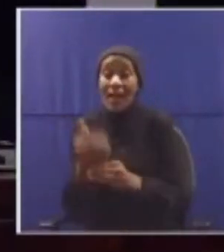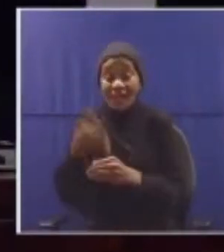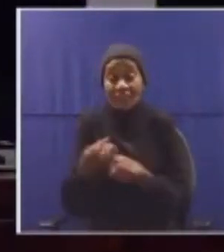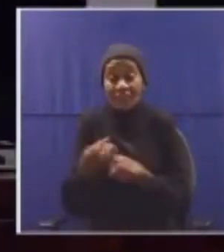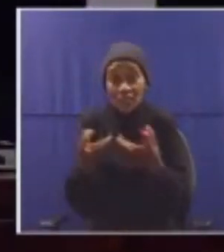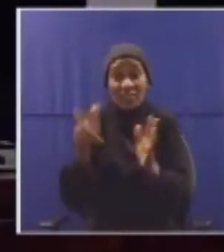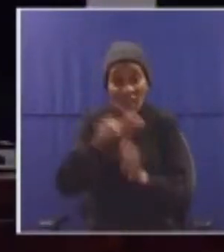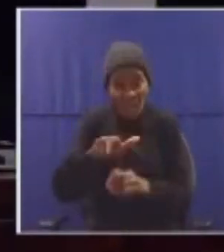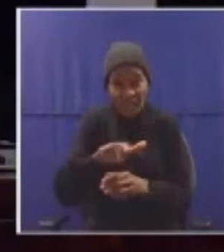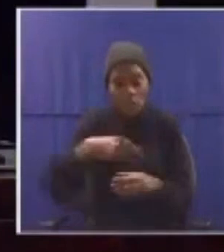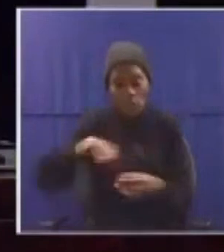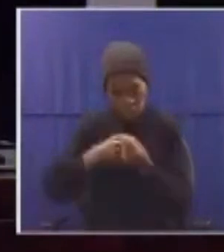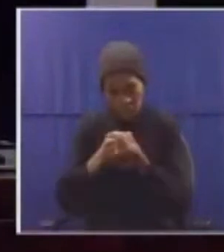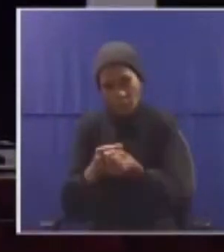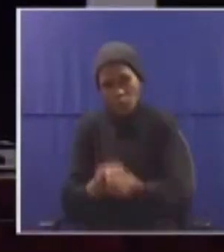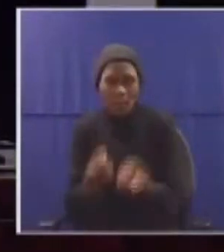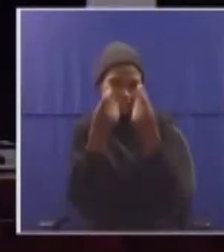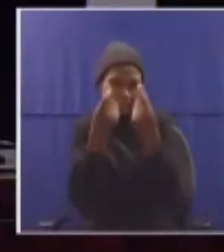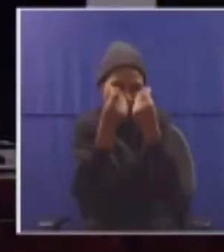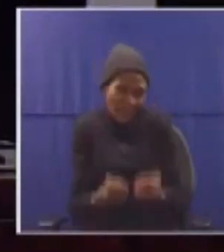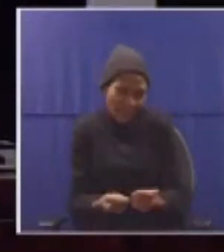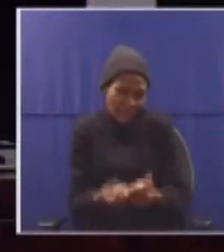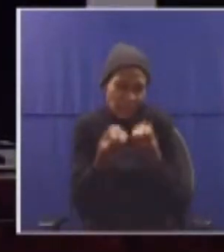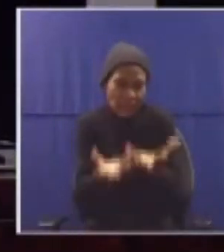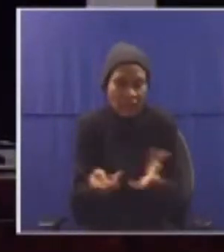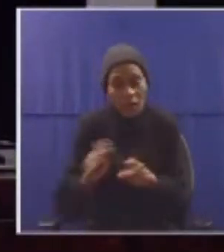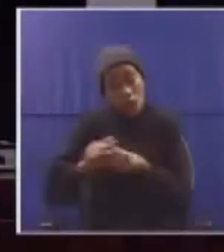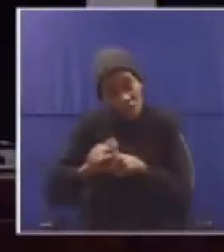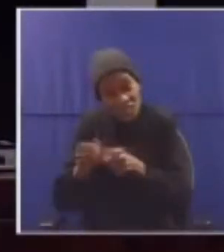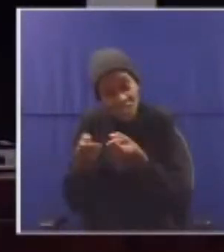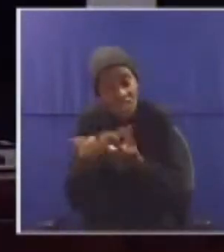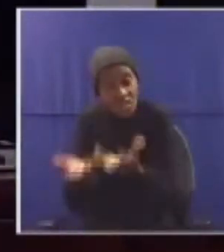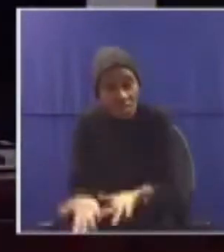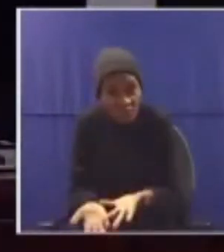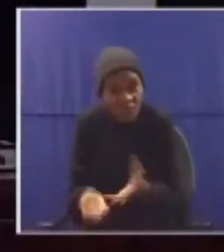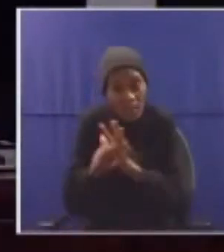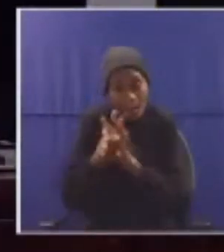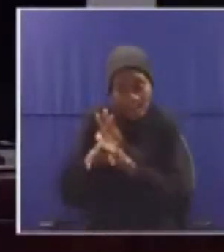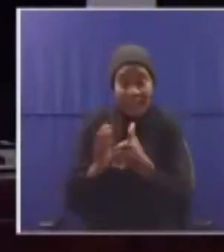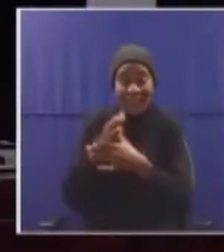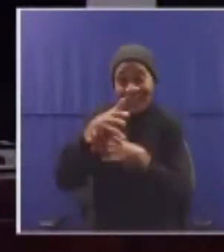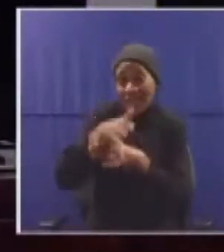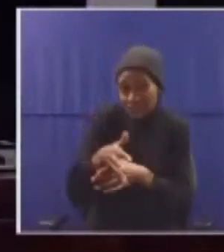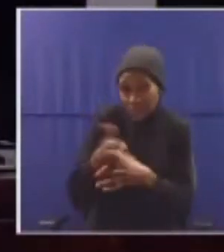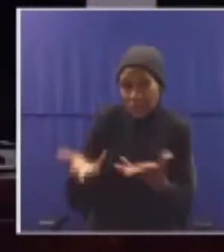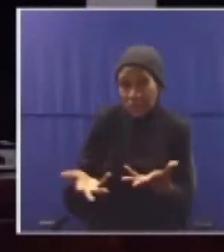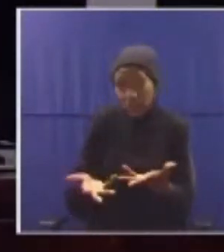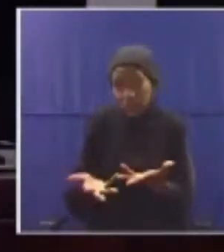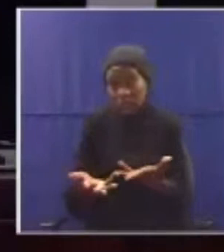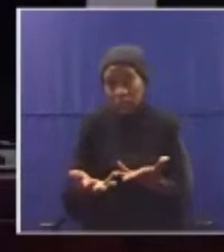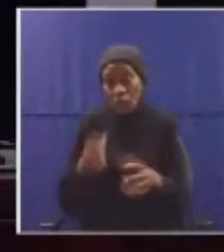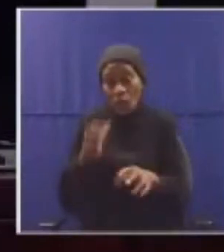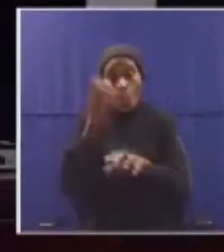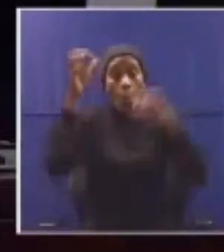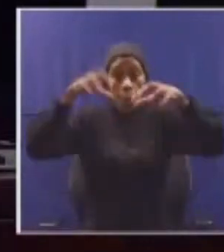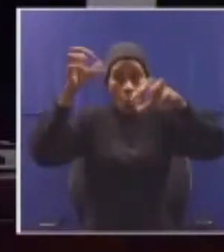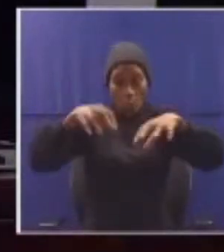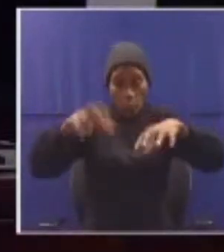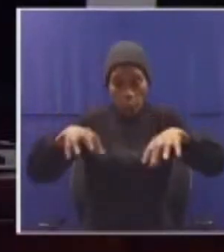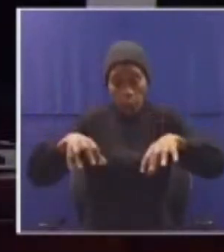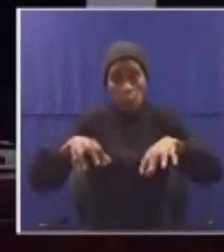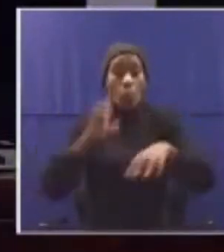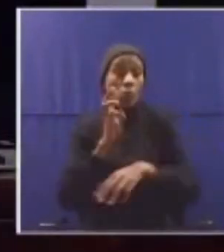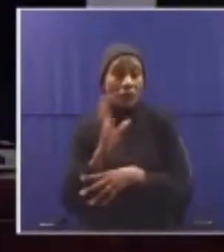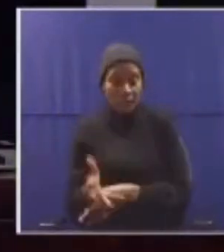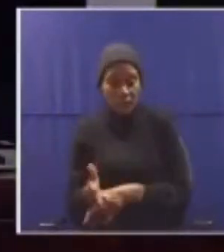redistribution through financing, training, market access, irrigation, and